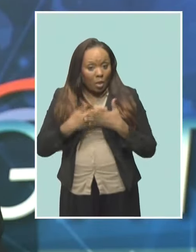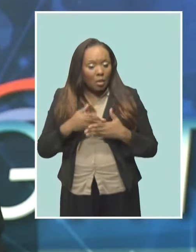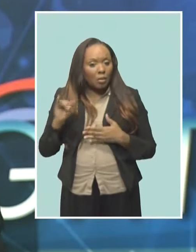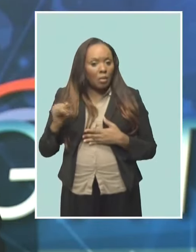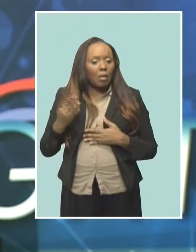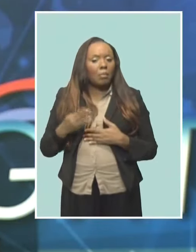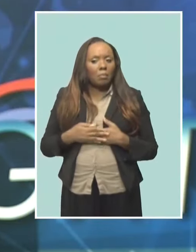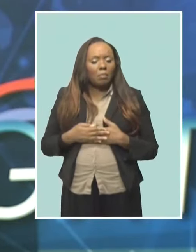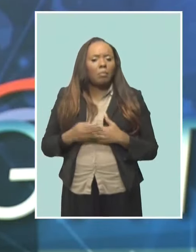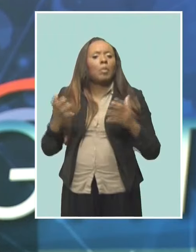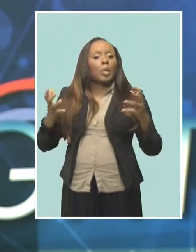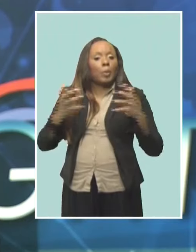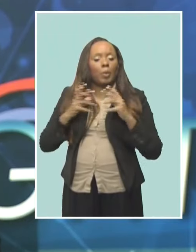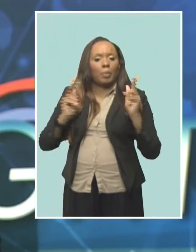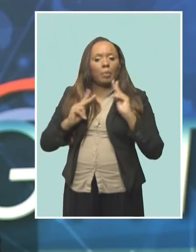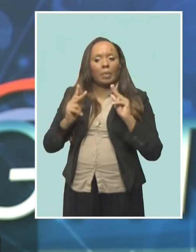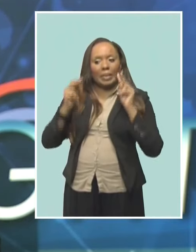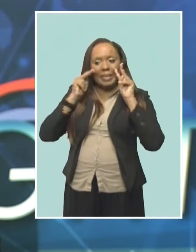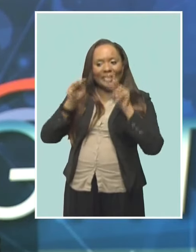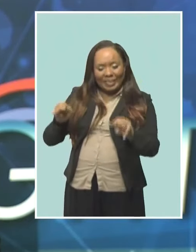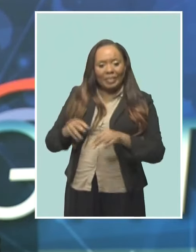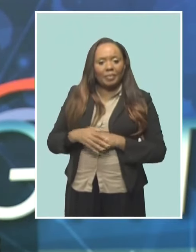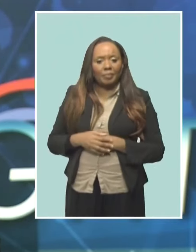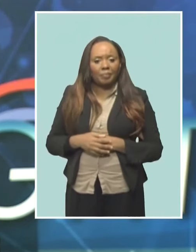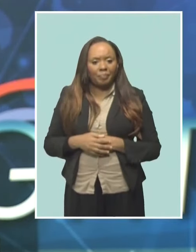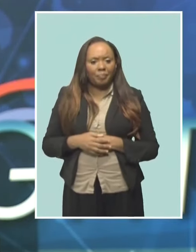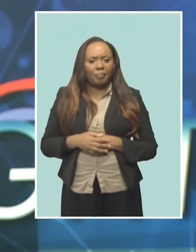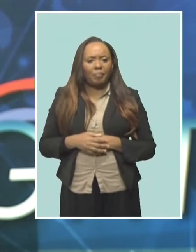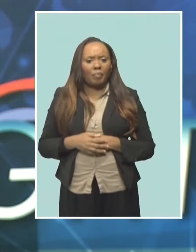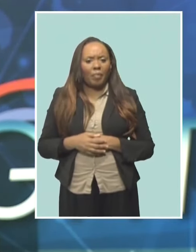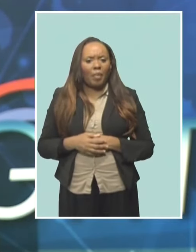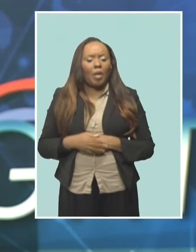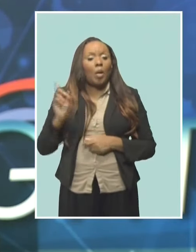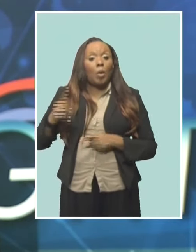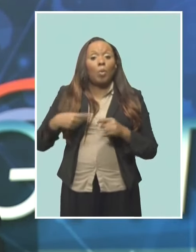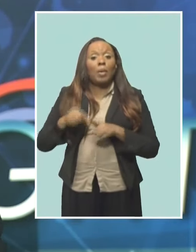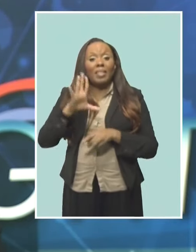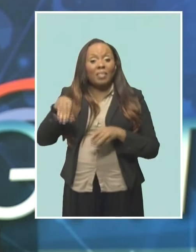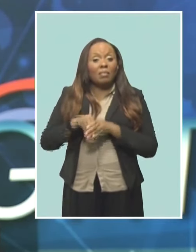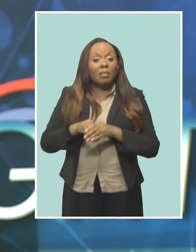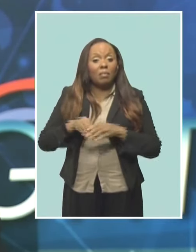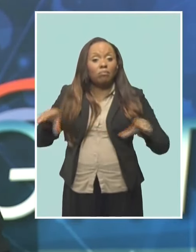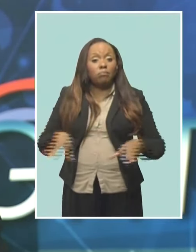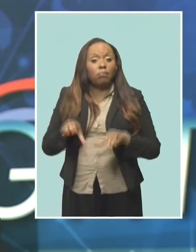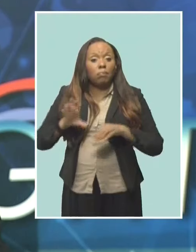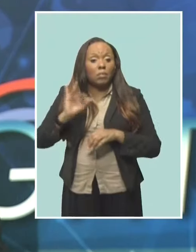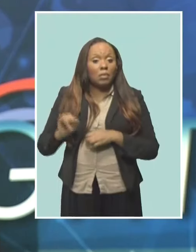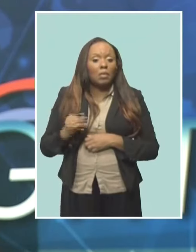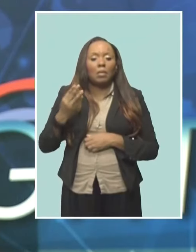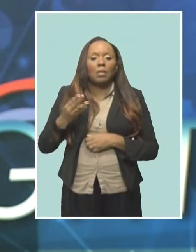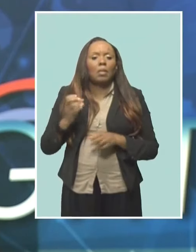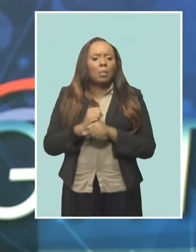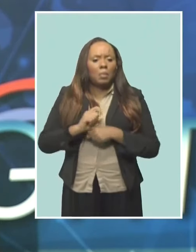also told the constables to not fail in the face of adversity, but to remain empathetic and objective when they're in their job, remembering